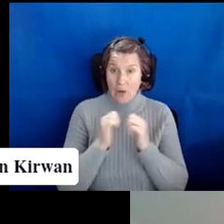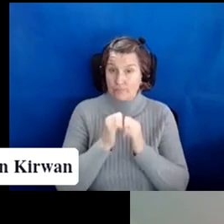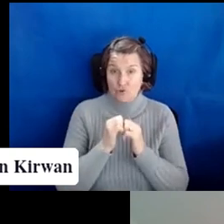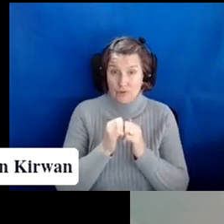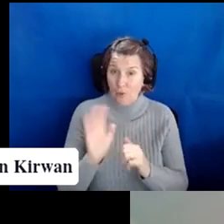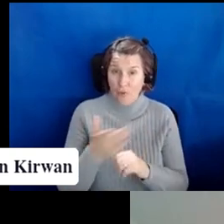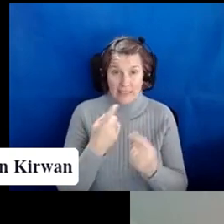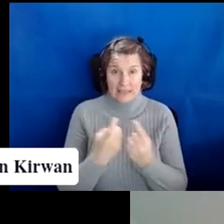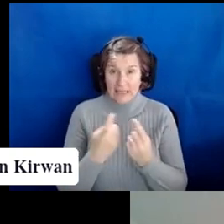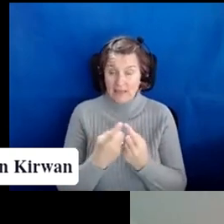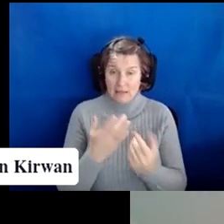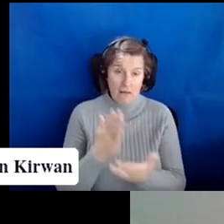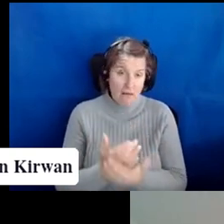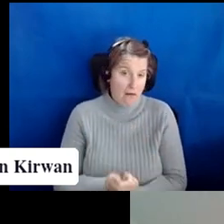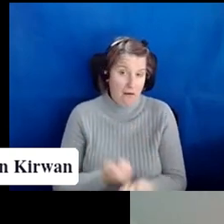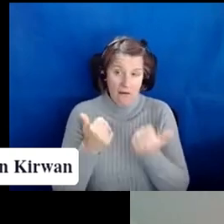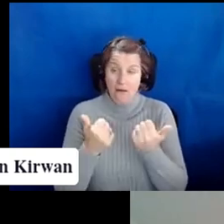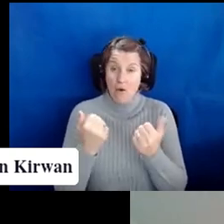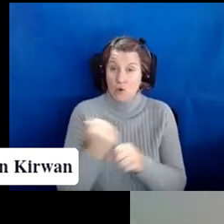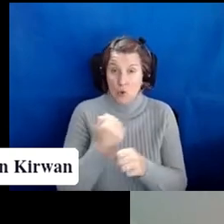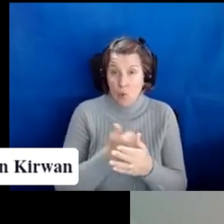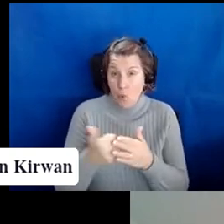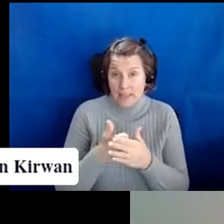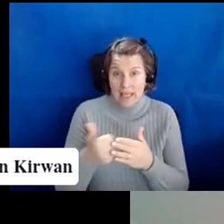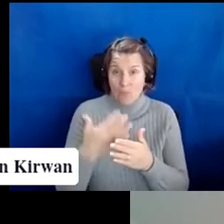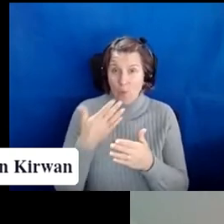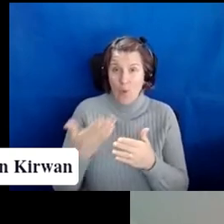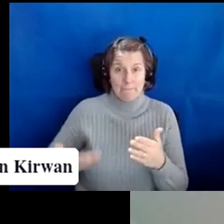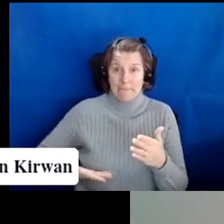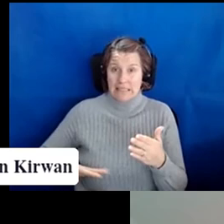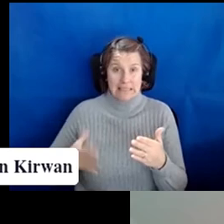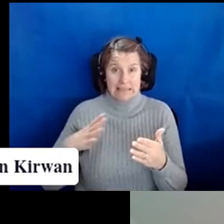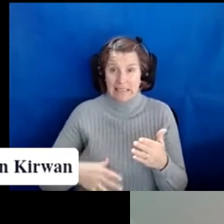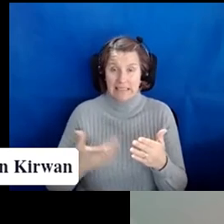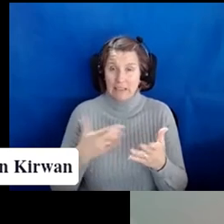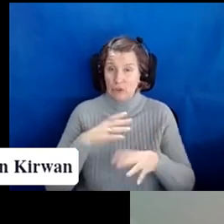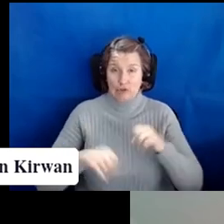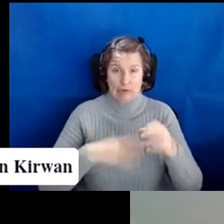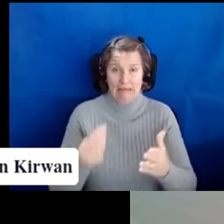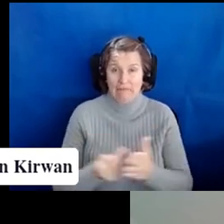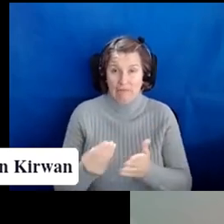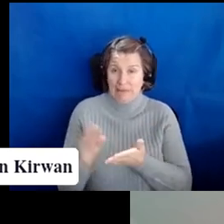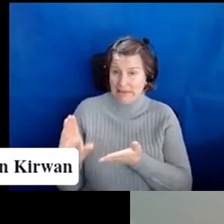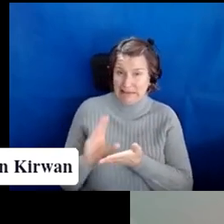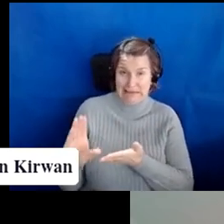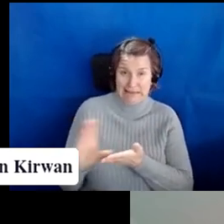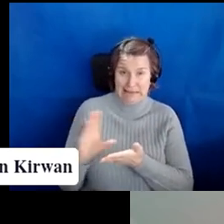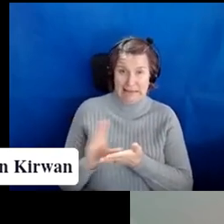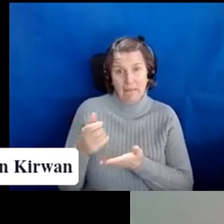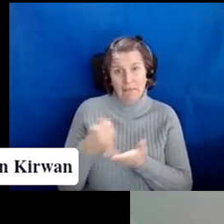is fantastic and you would do it all the time. But when it comes to business need, you know, and you're struggling for funds and money, it becomes very,